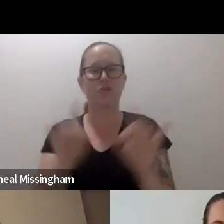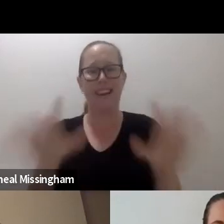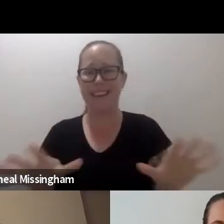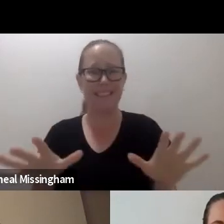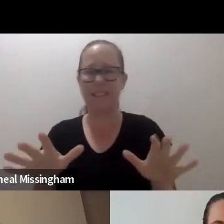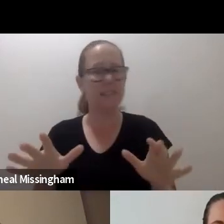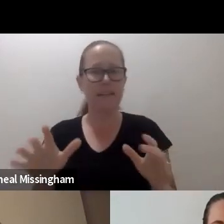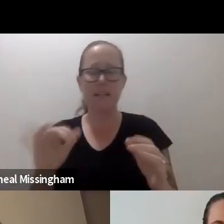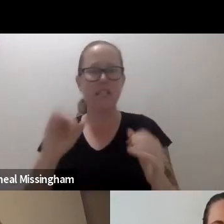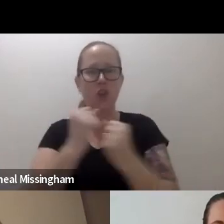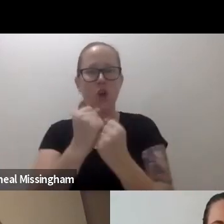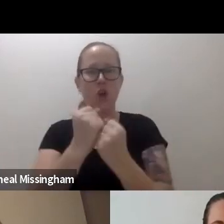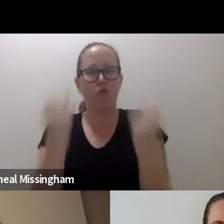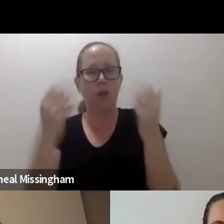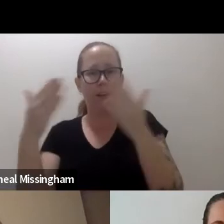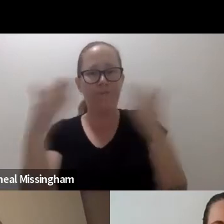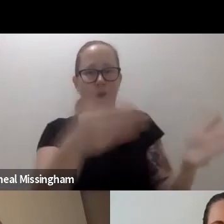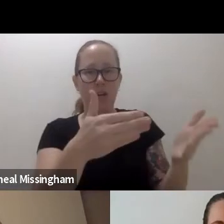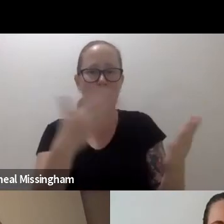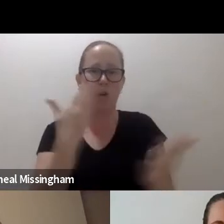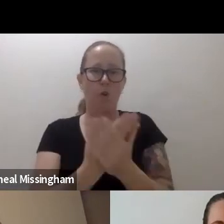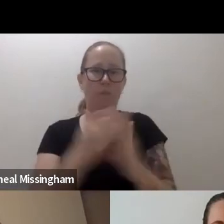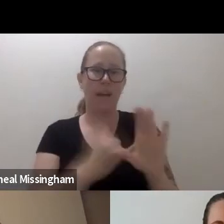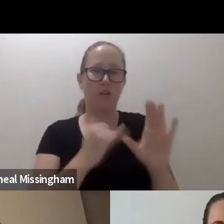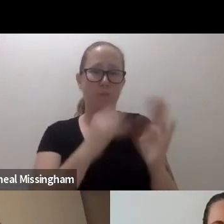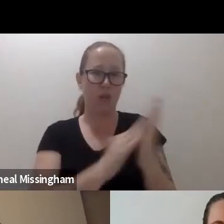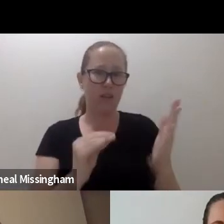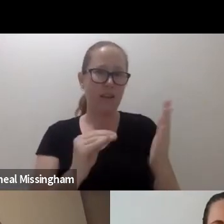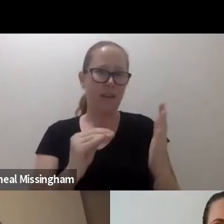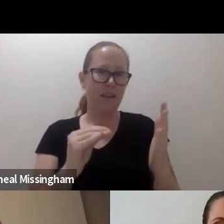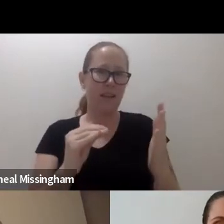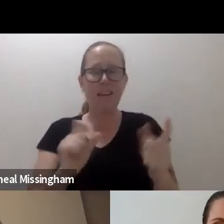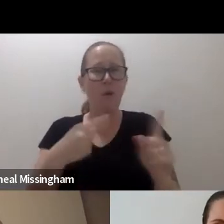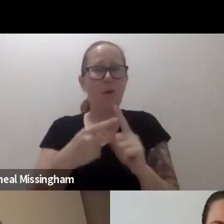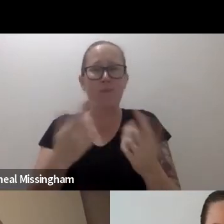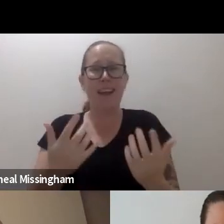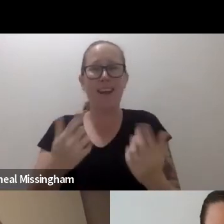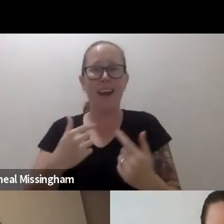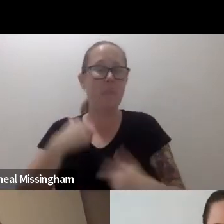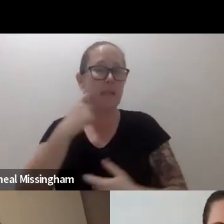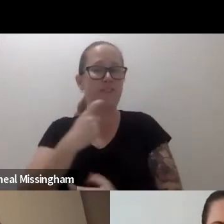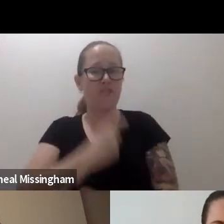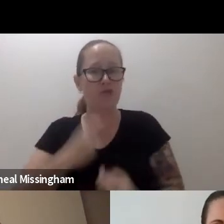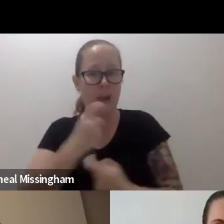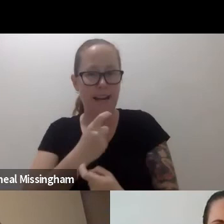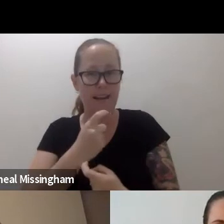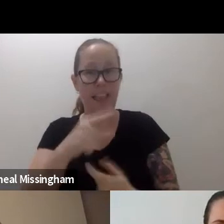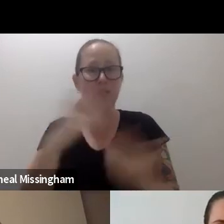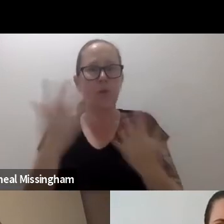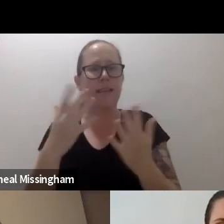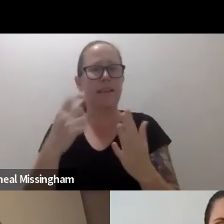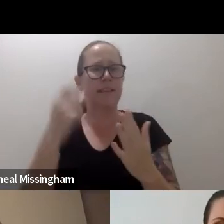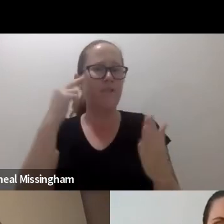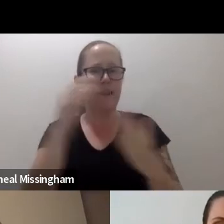in Australia, it's so strongly focusing on medical model. At the point where I'm a little bit frustrating, and